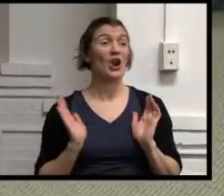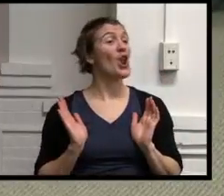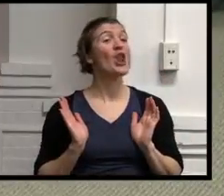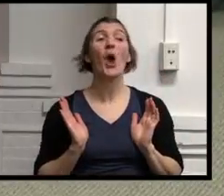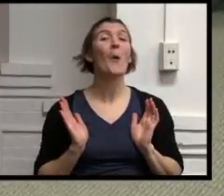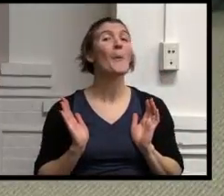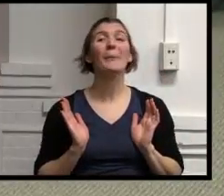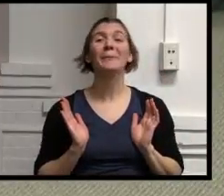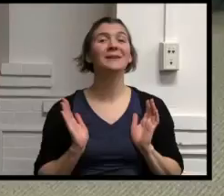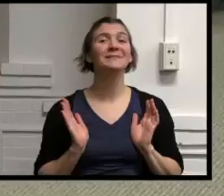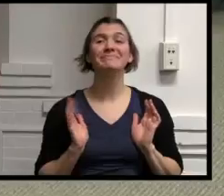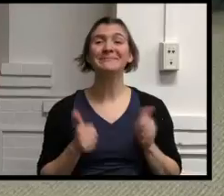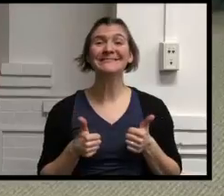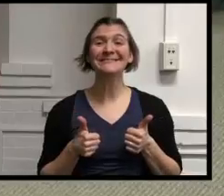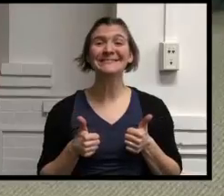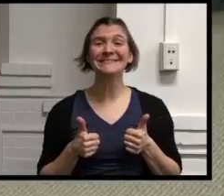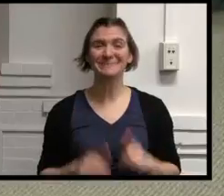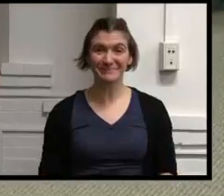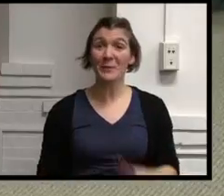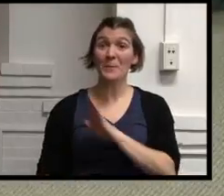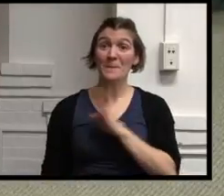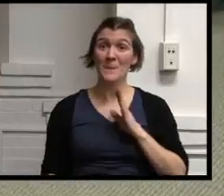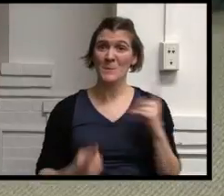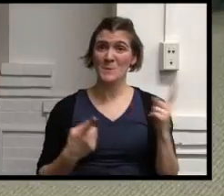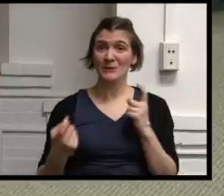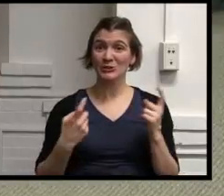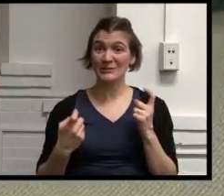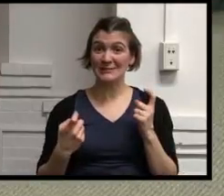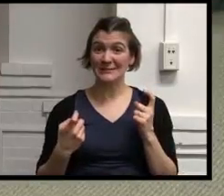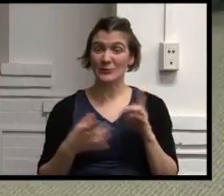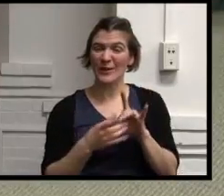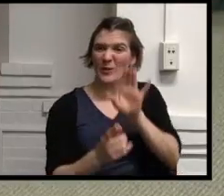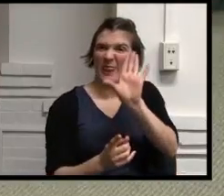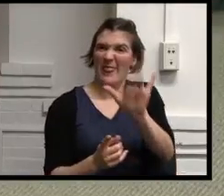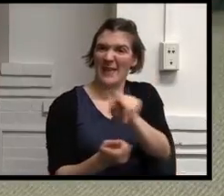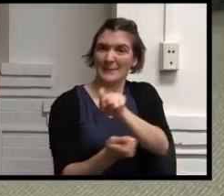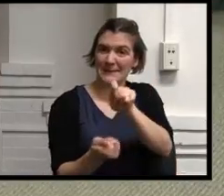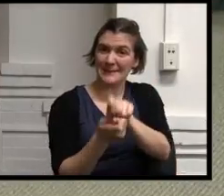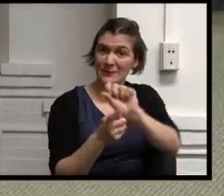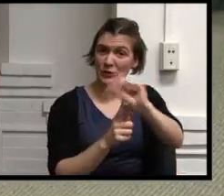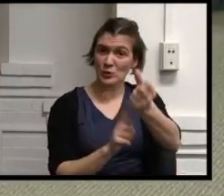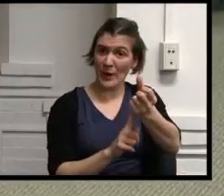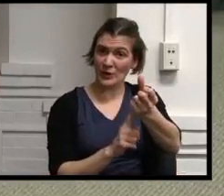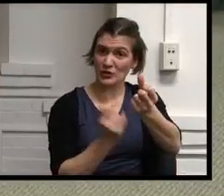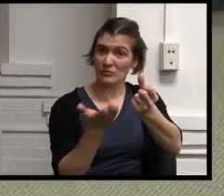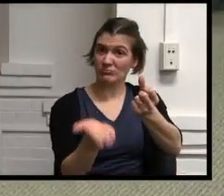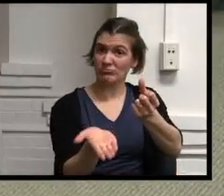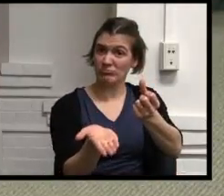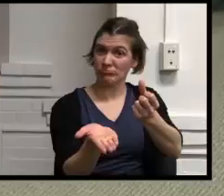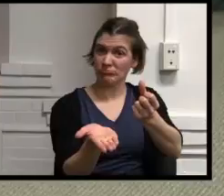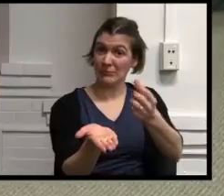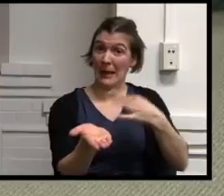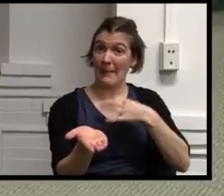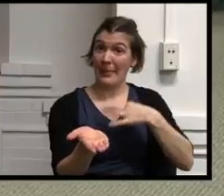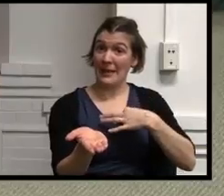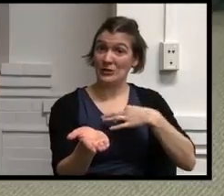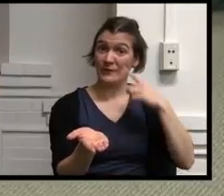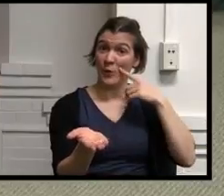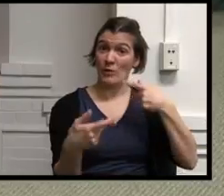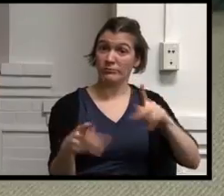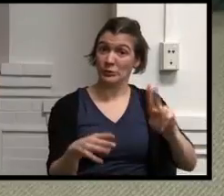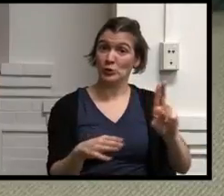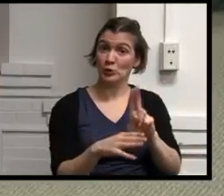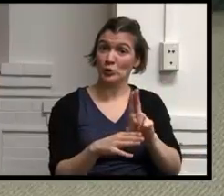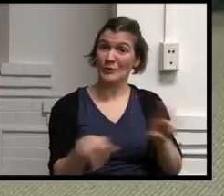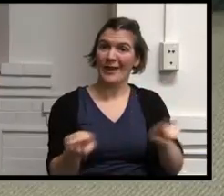thing. Anybody on the board have any questions about this application?